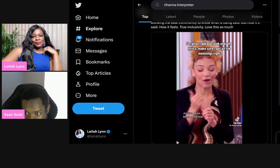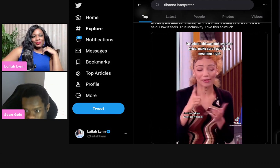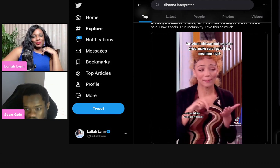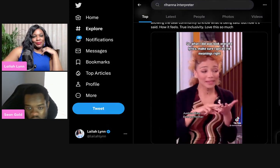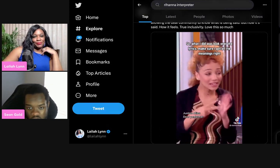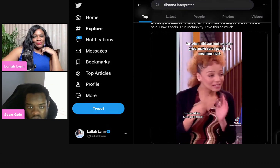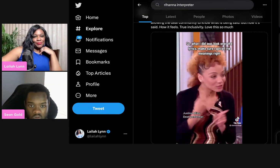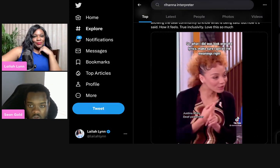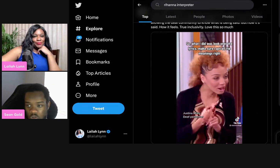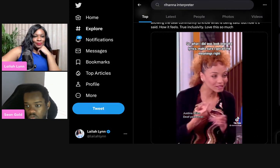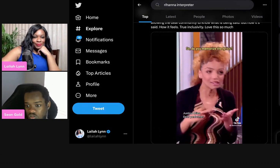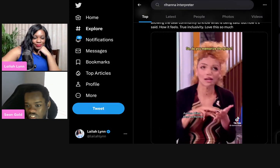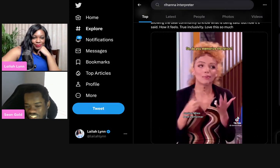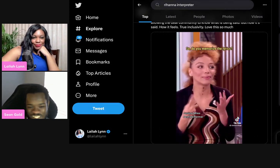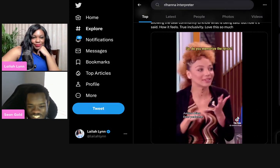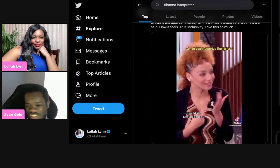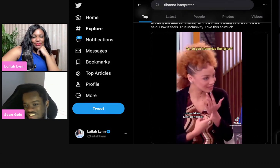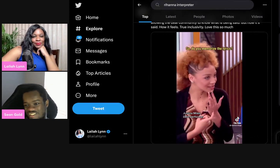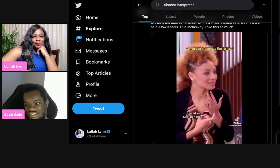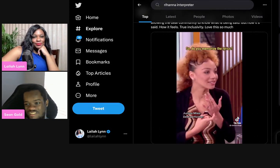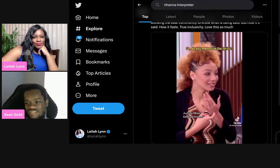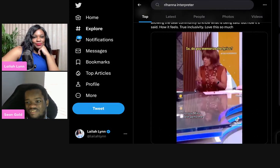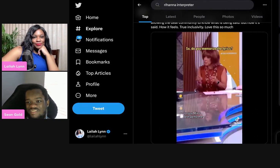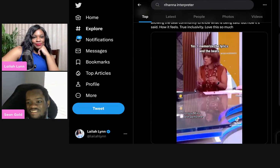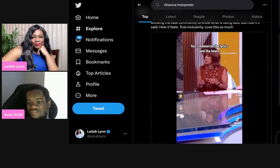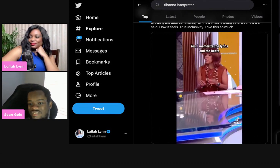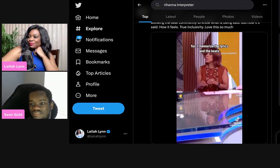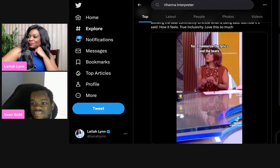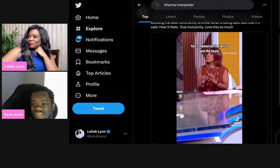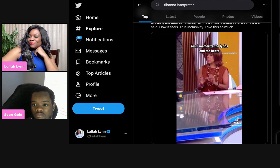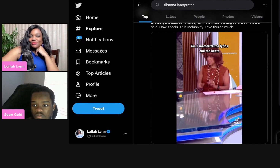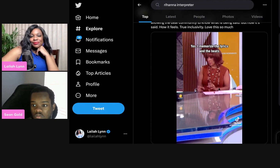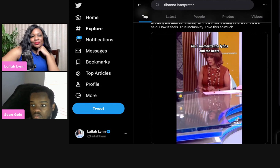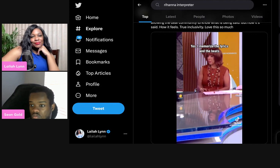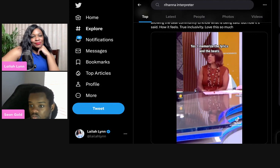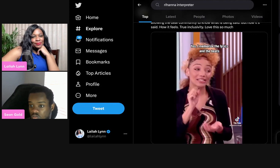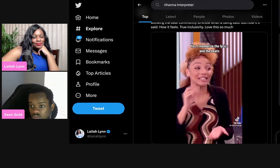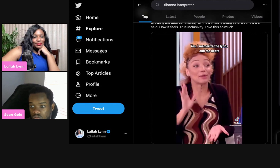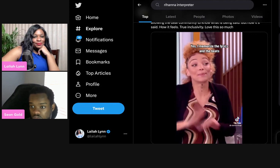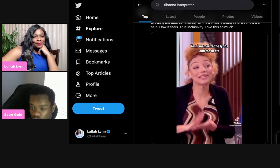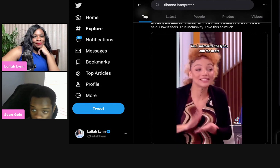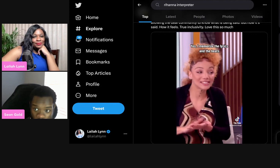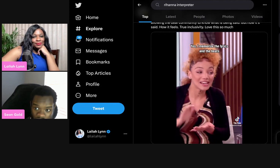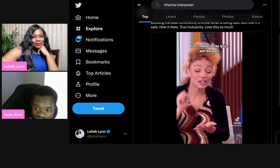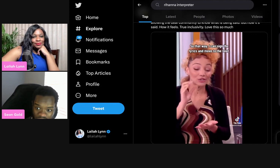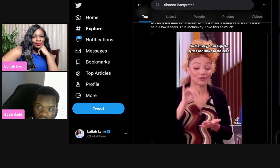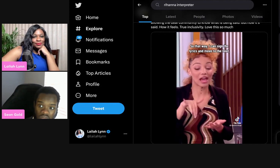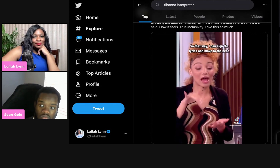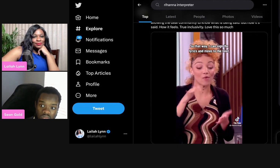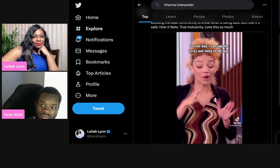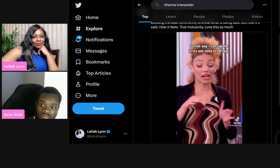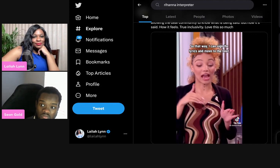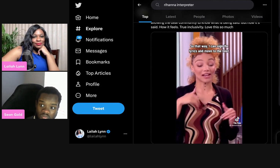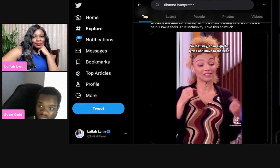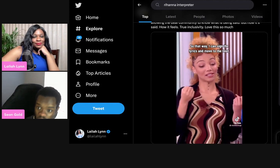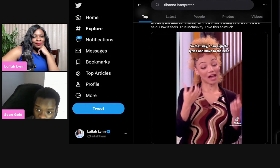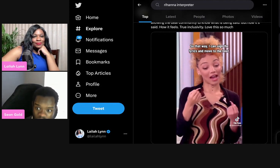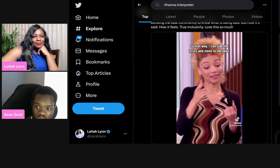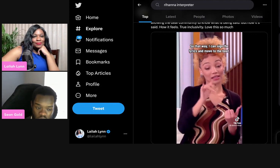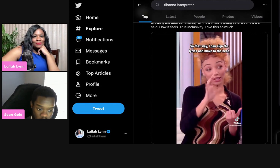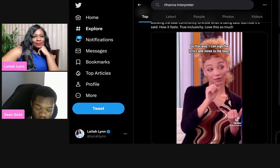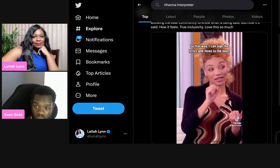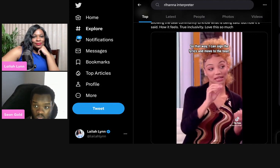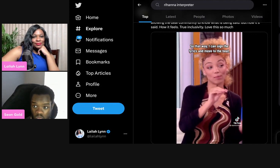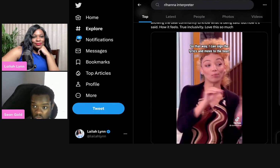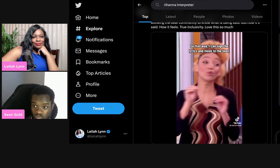I got all the meanings right. So do you memorize the lyrics? Yes, I memorize the lyrics and the beats. So that way I can